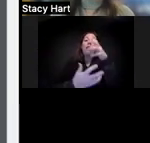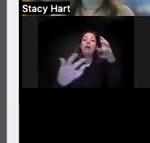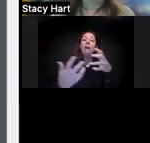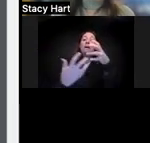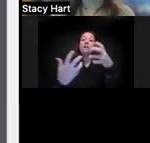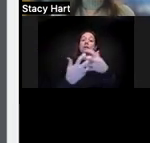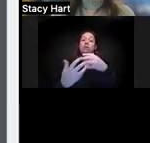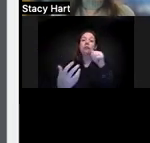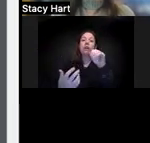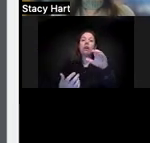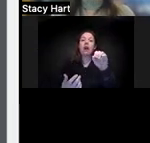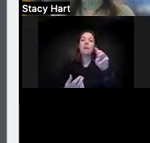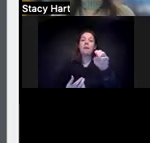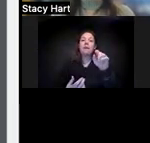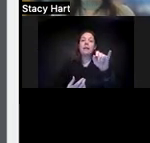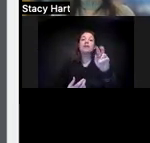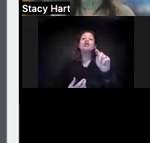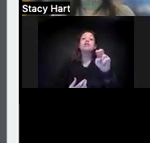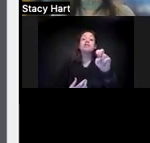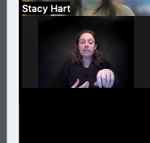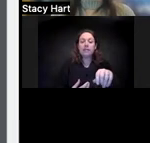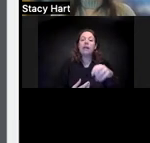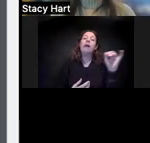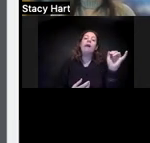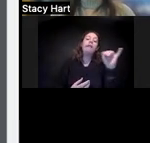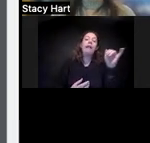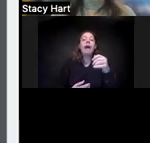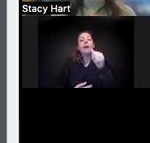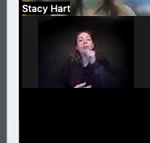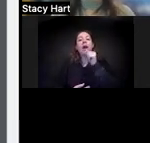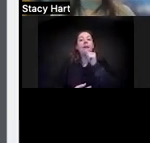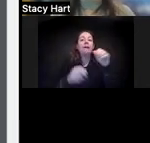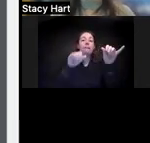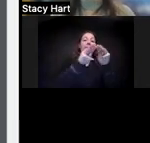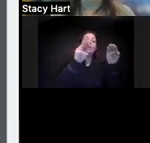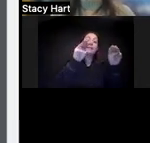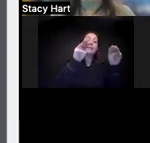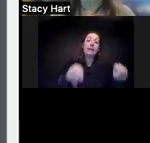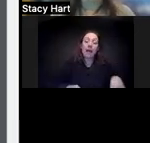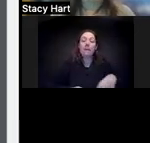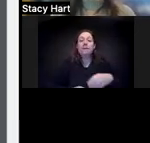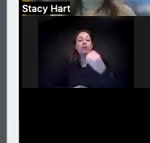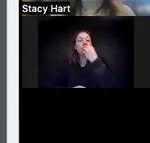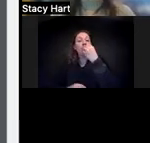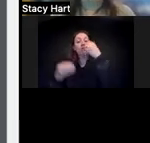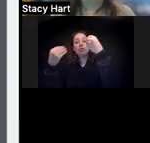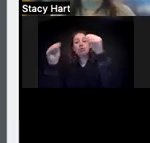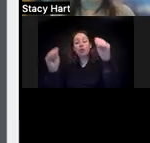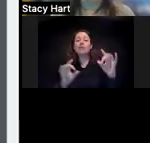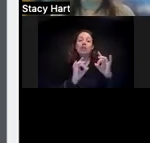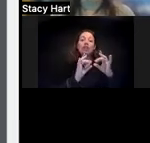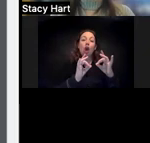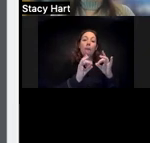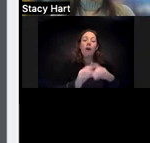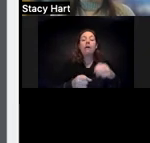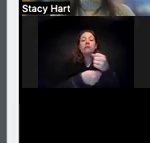public. So oftentimes your private museums, your grocery stores, your Starbucks, any of the errands that